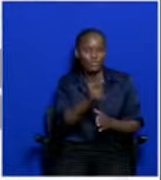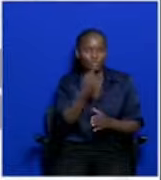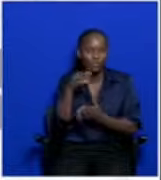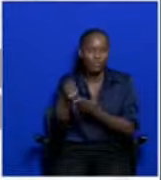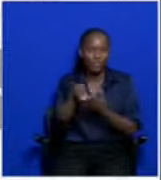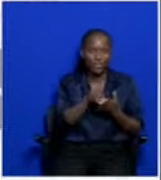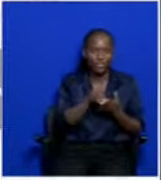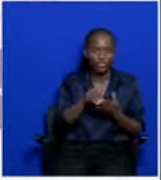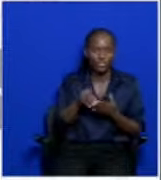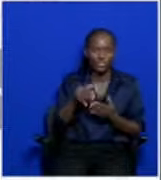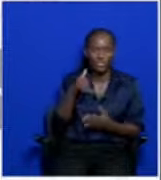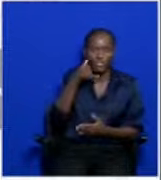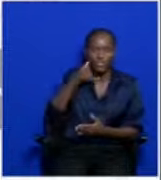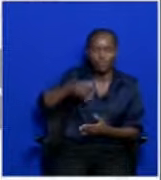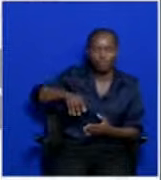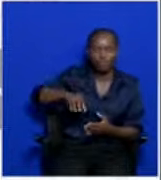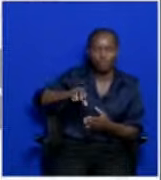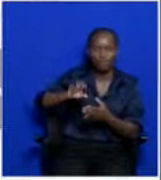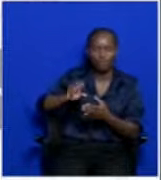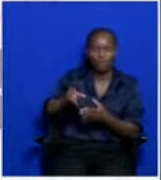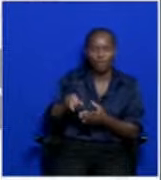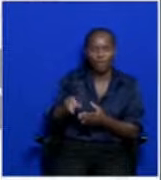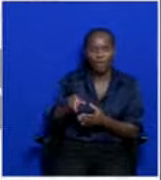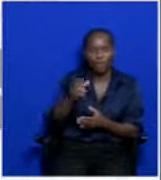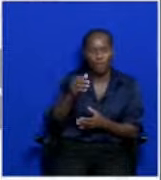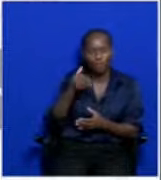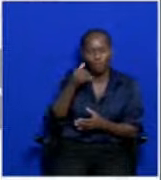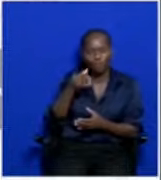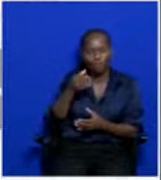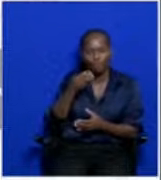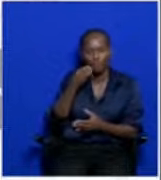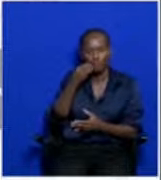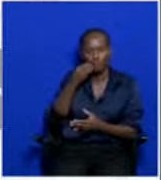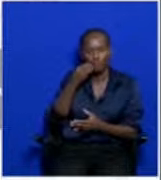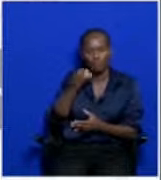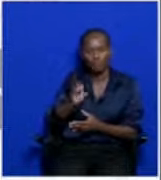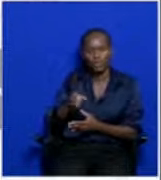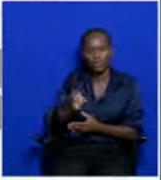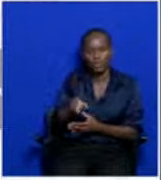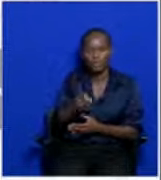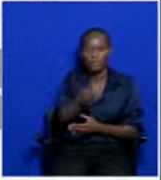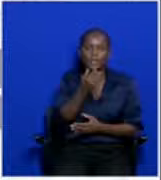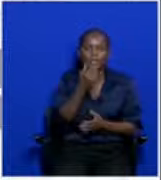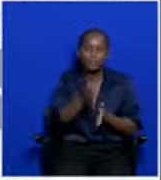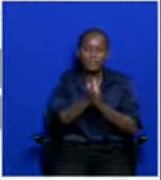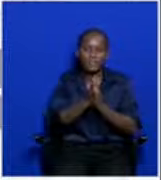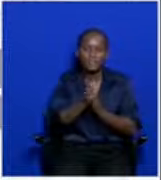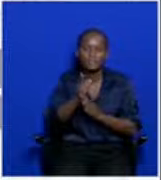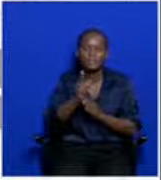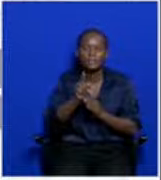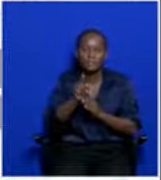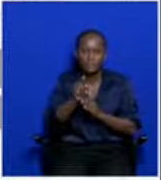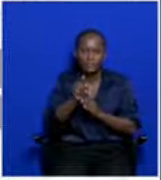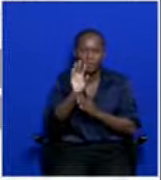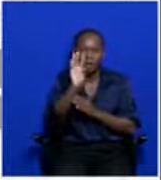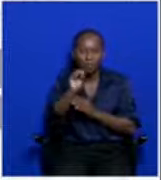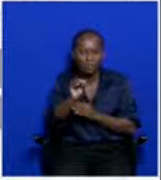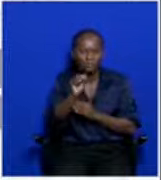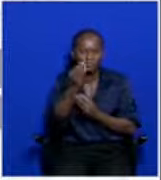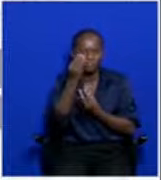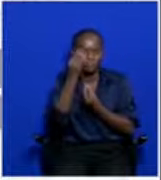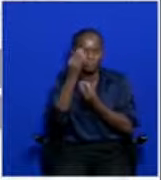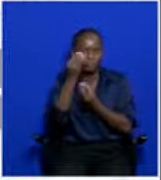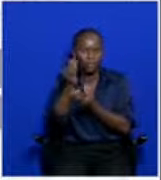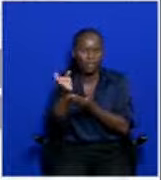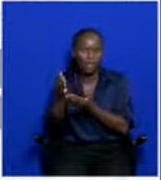vehicle. Can you please arrange forensics to urgently attend to it? As lots of this is similar